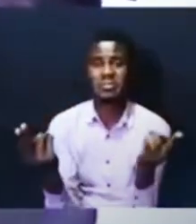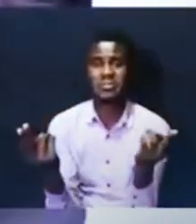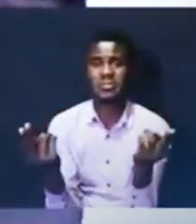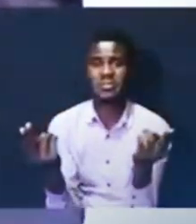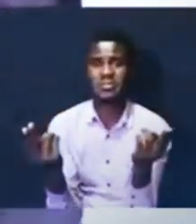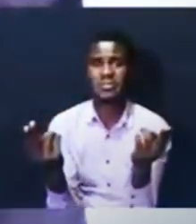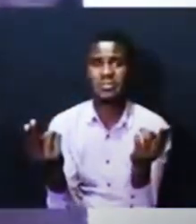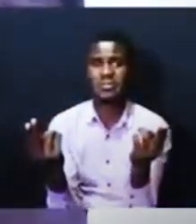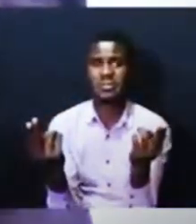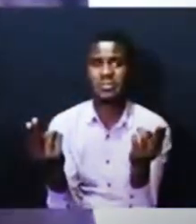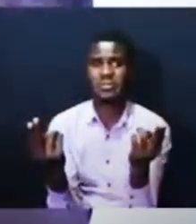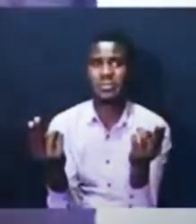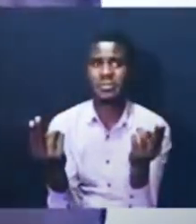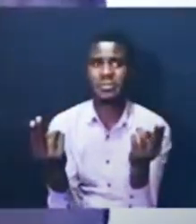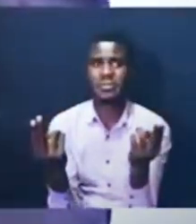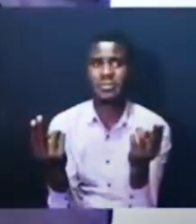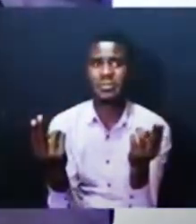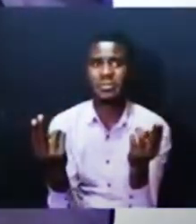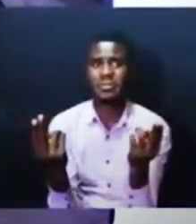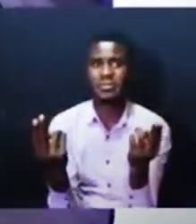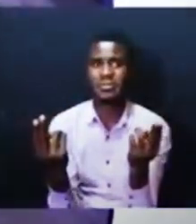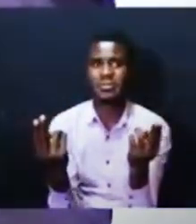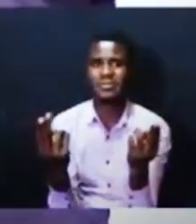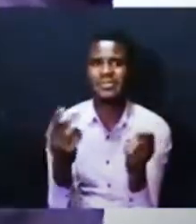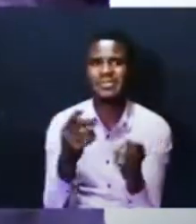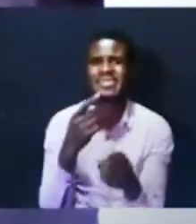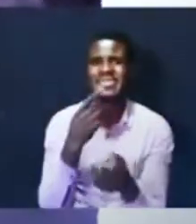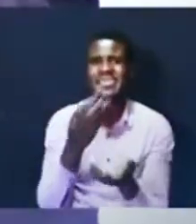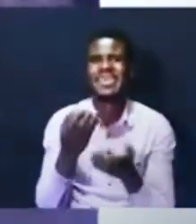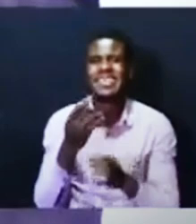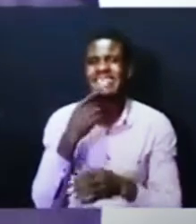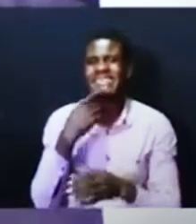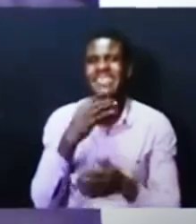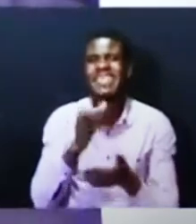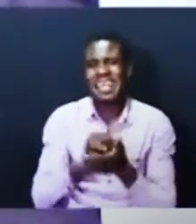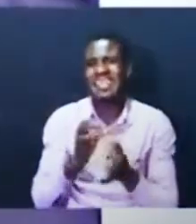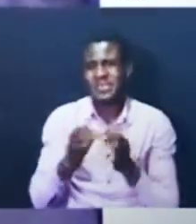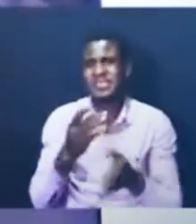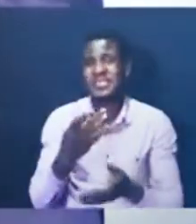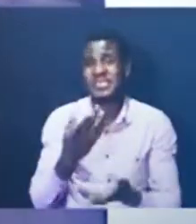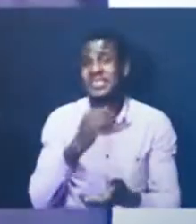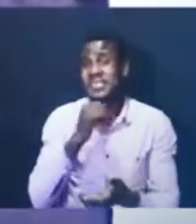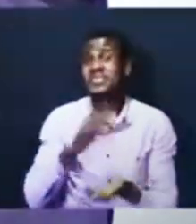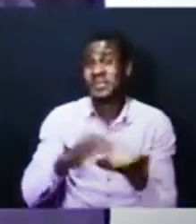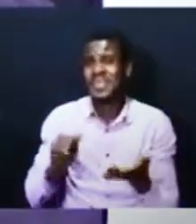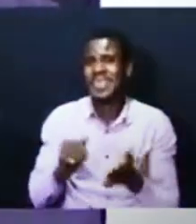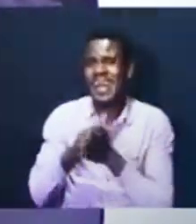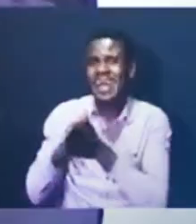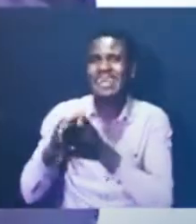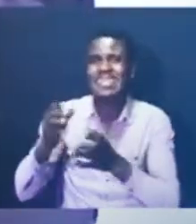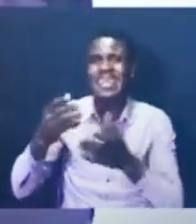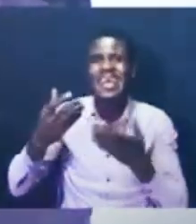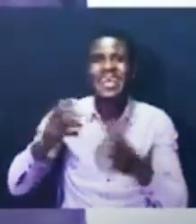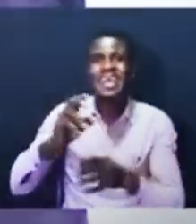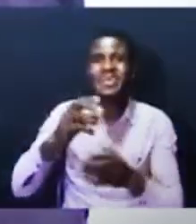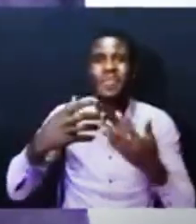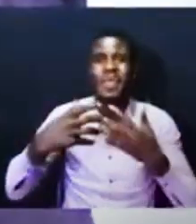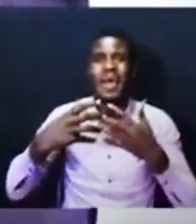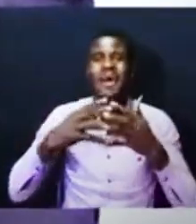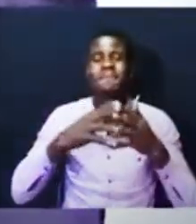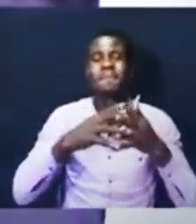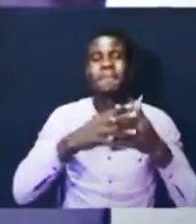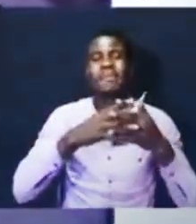I wanted to say, if you like, ask Trump, he will explain some of these things to you. They will pester your life.